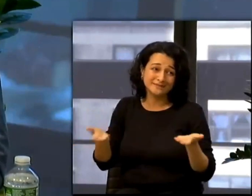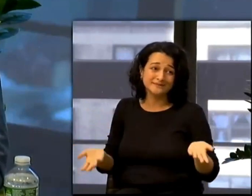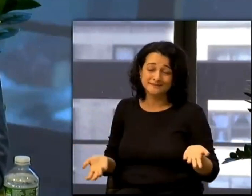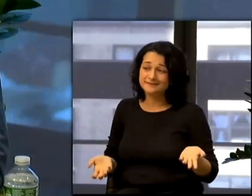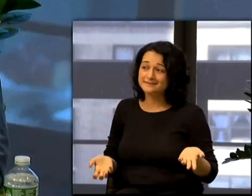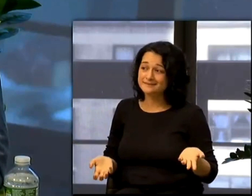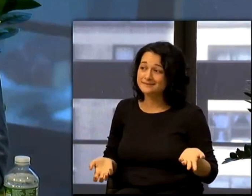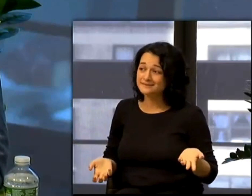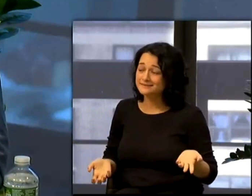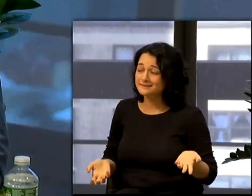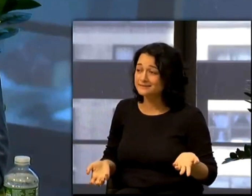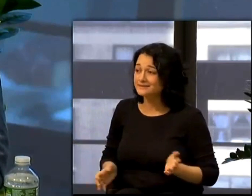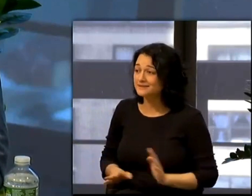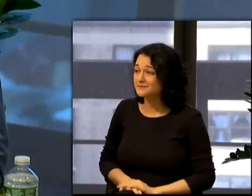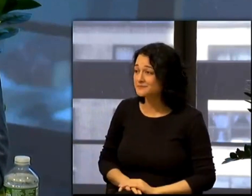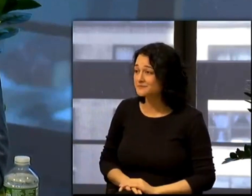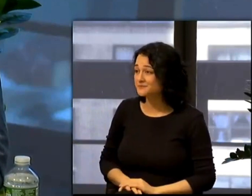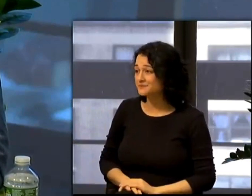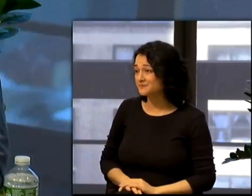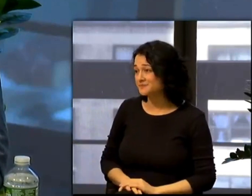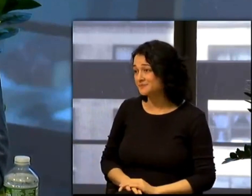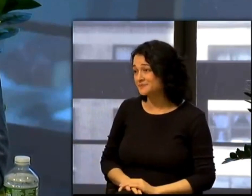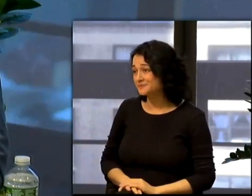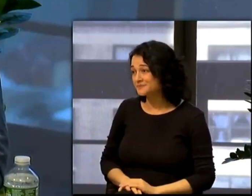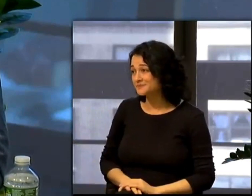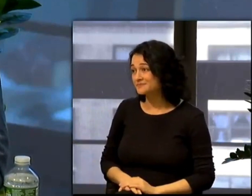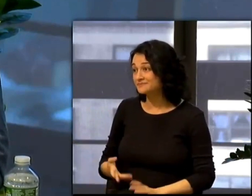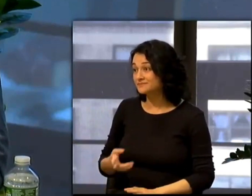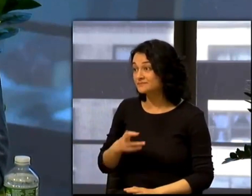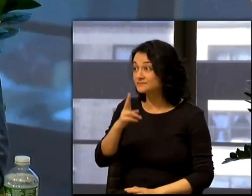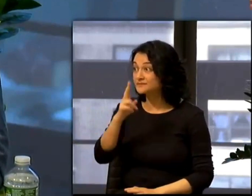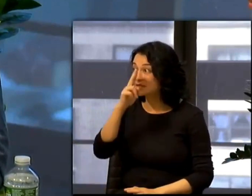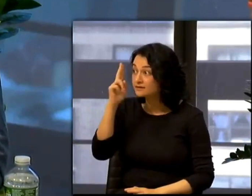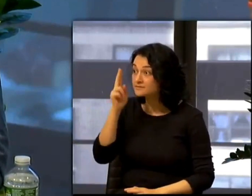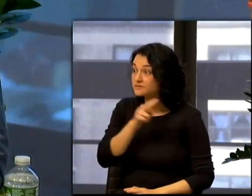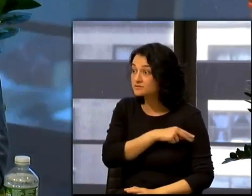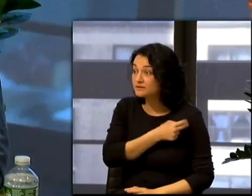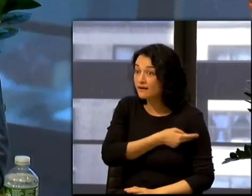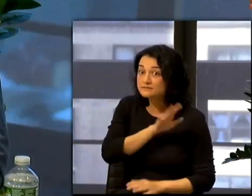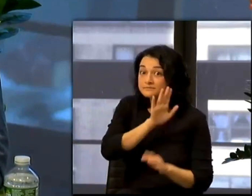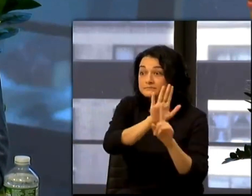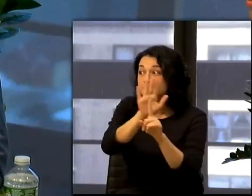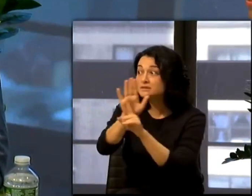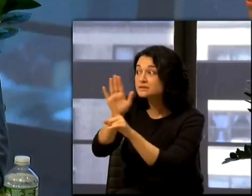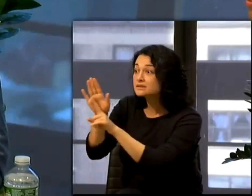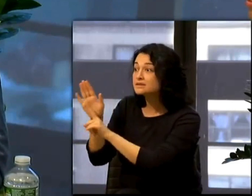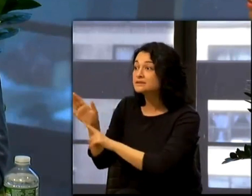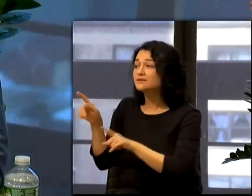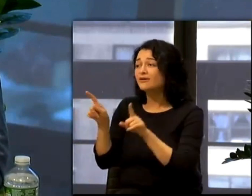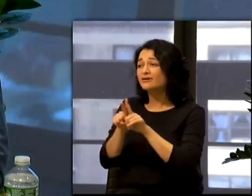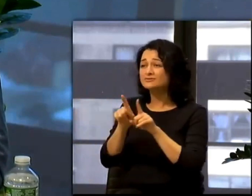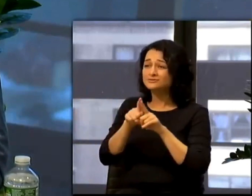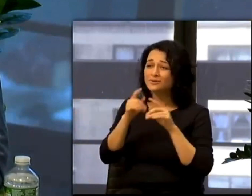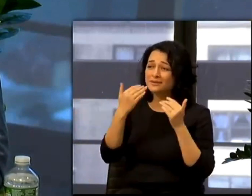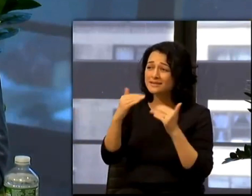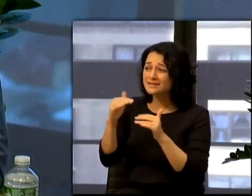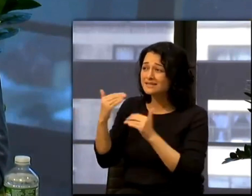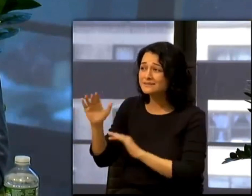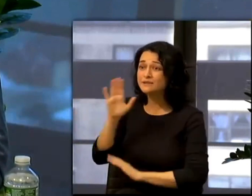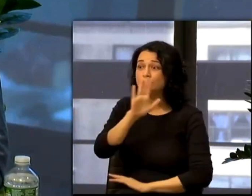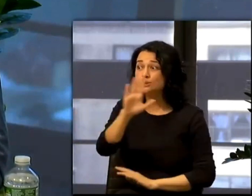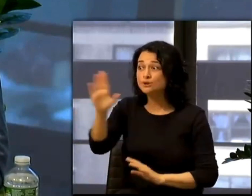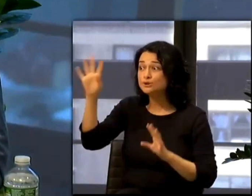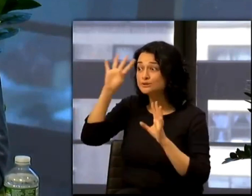entities and hospital systems decided to introduce age-based criteria to